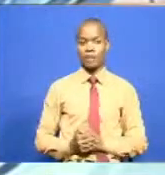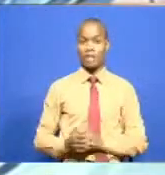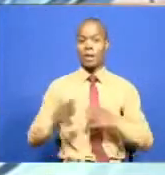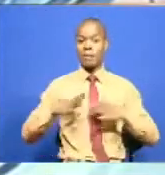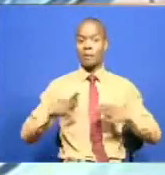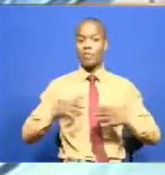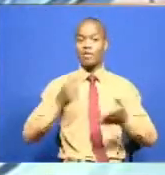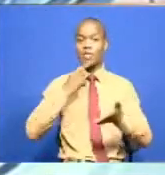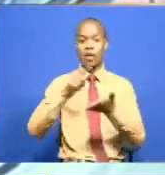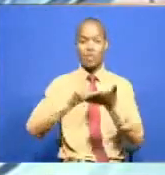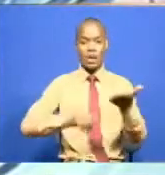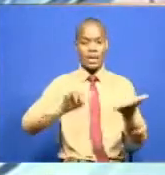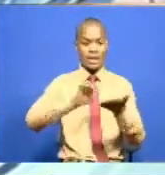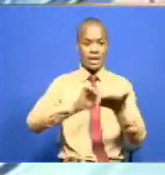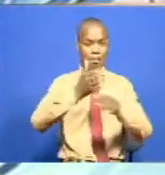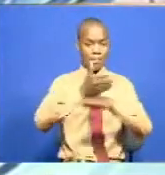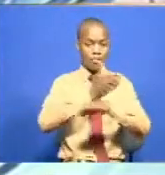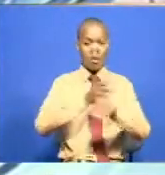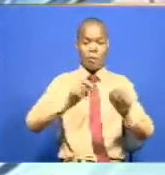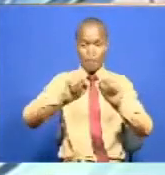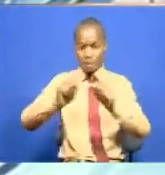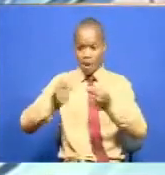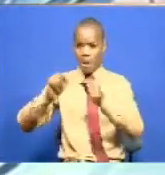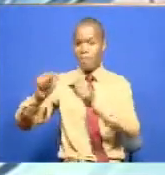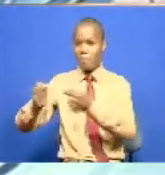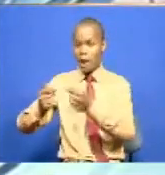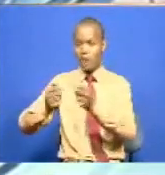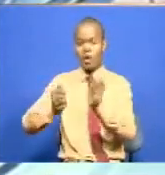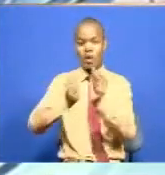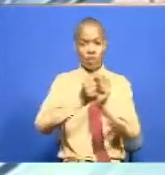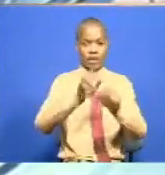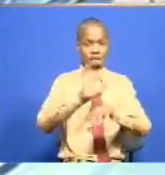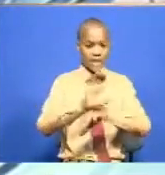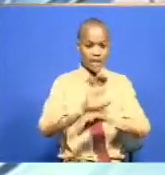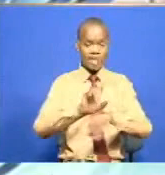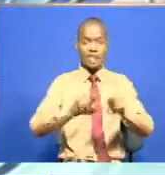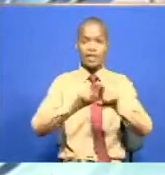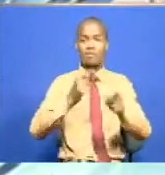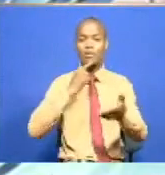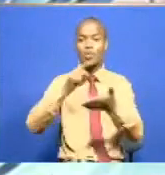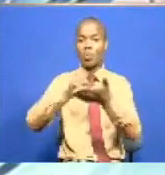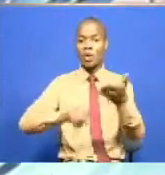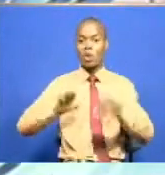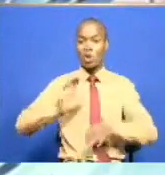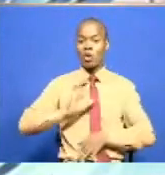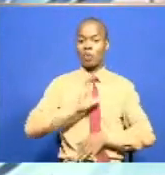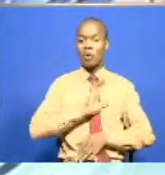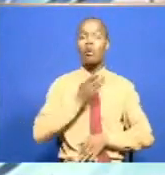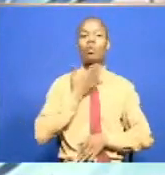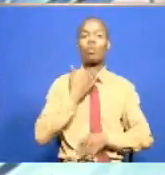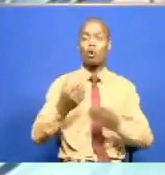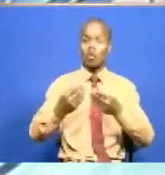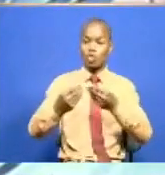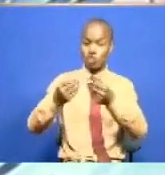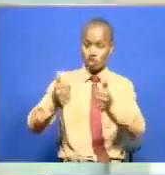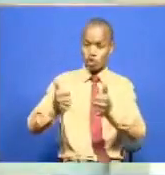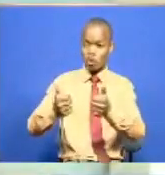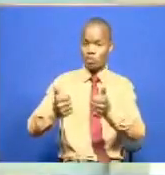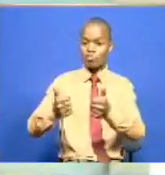long-running dispute with the Methodist Church, adding that the community now is demanding for a lasting solution to the